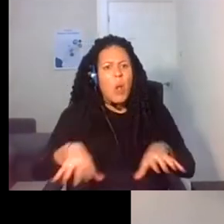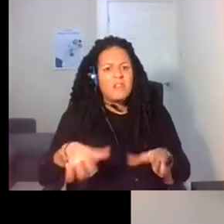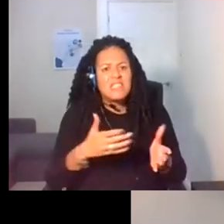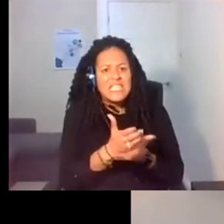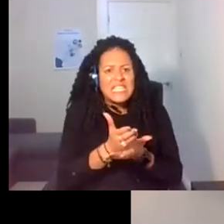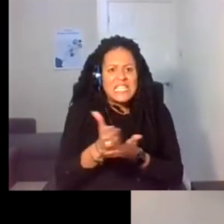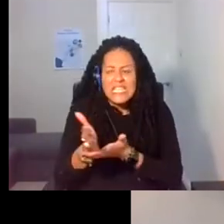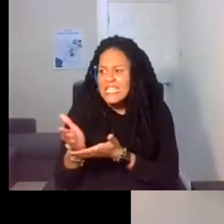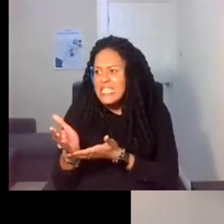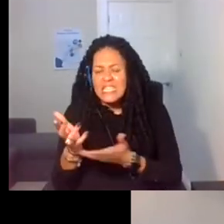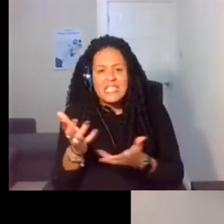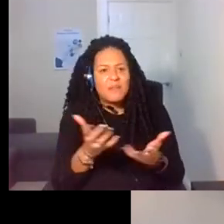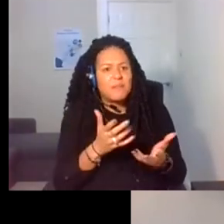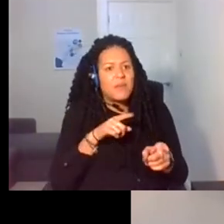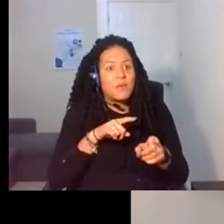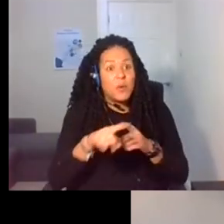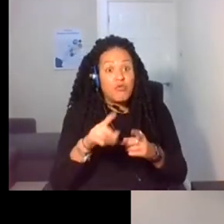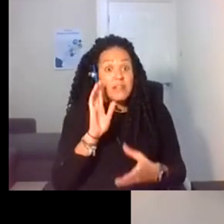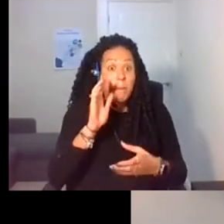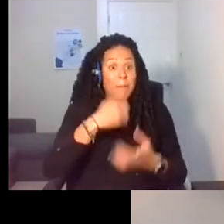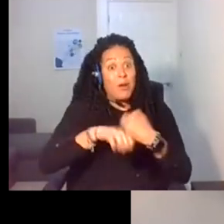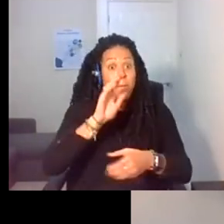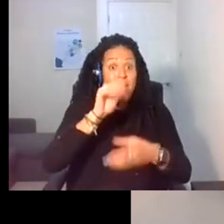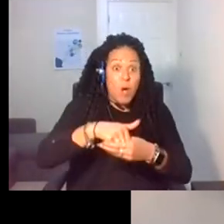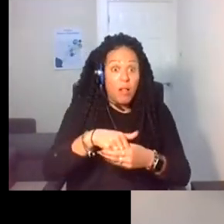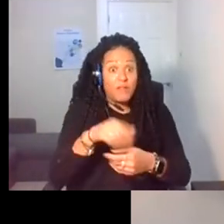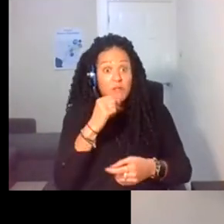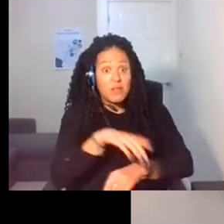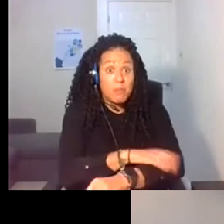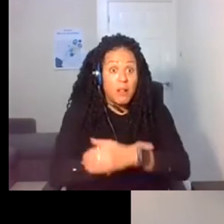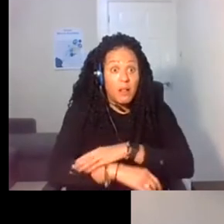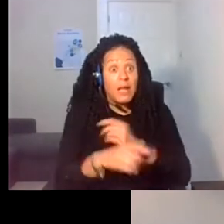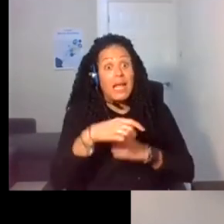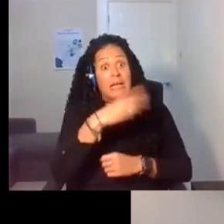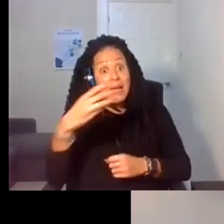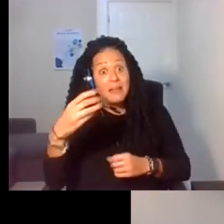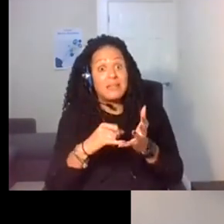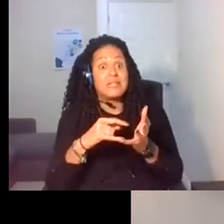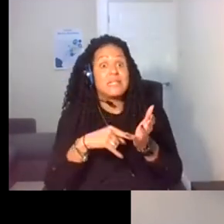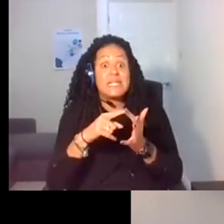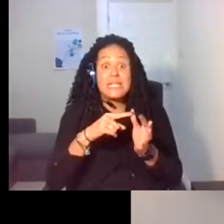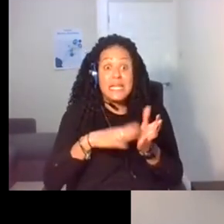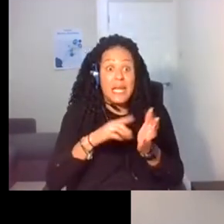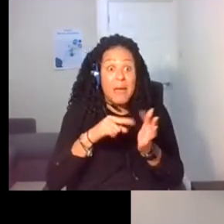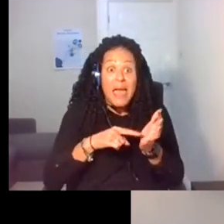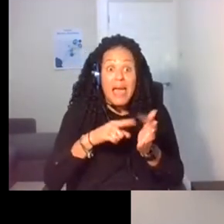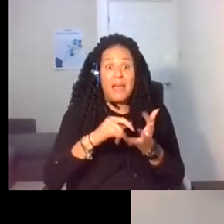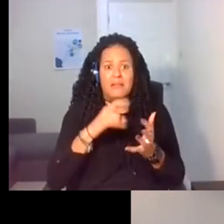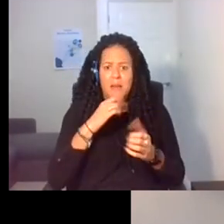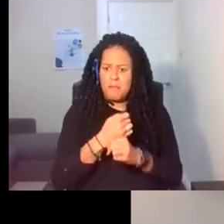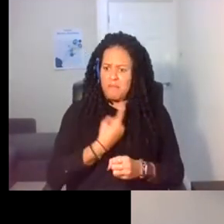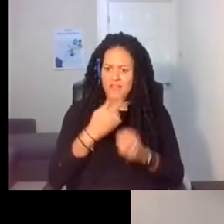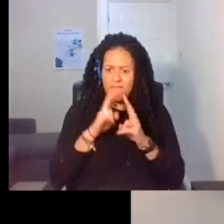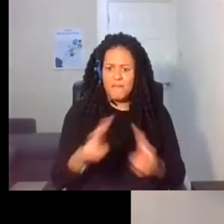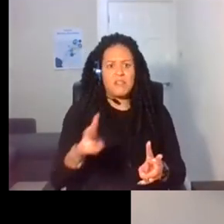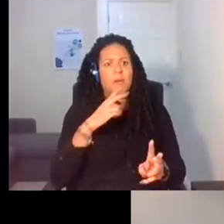which is why I tried to be as involved as possible in things like the Essex Steamettes, making myself very visible to